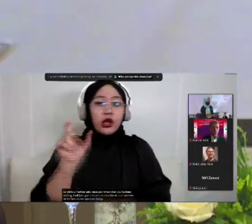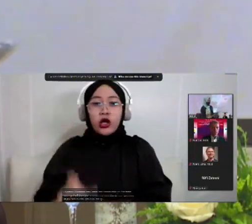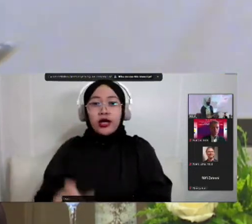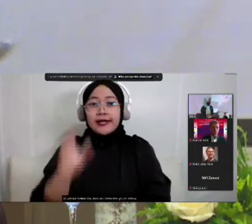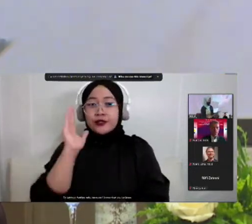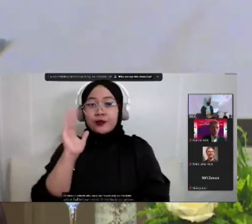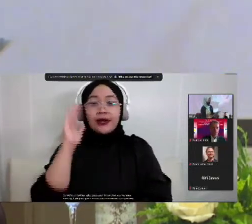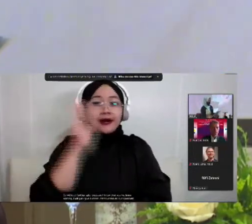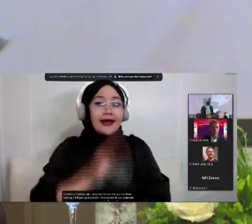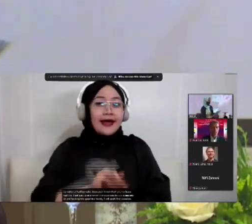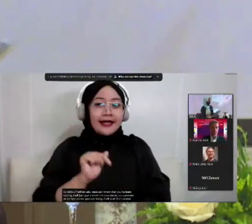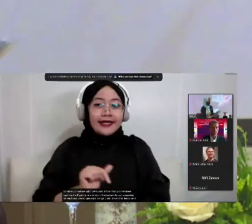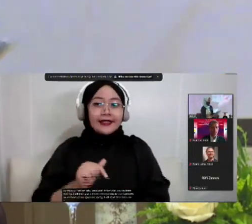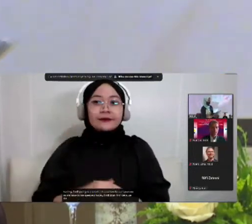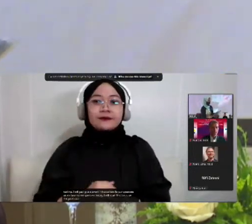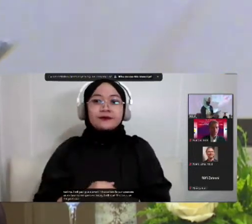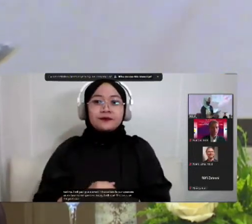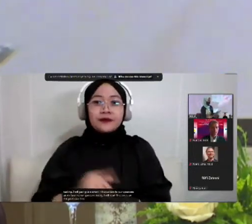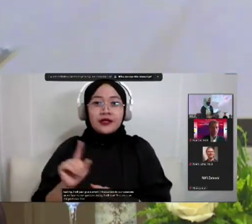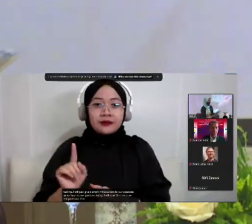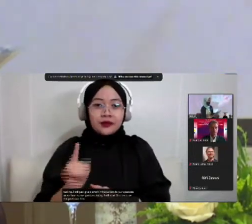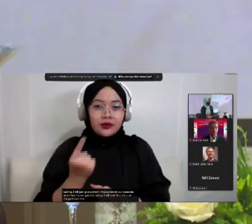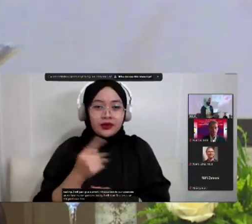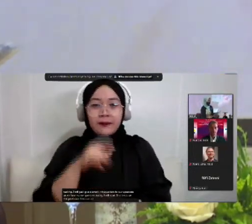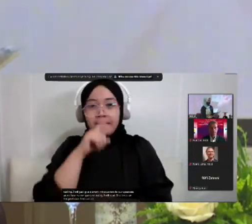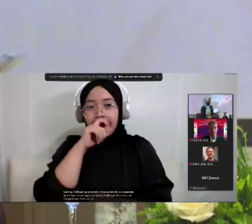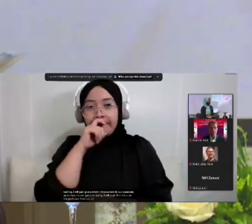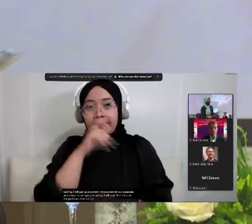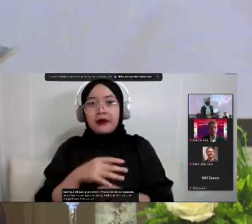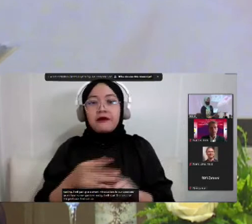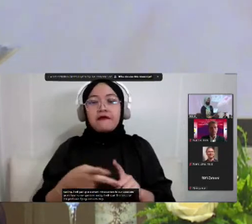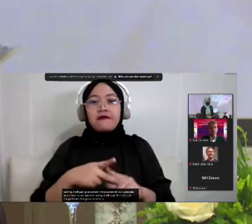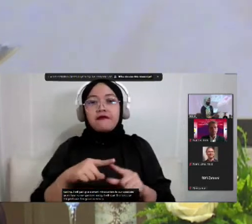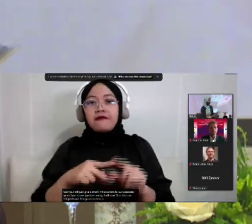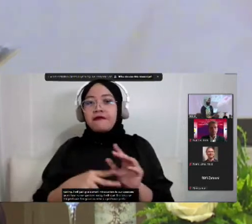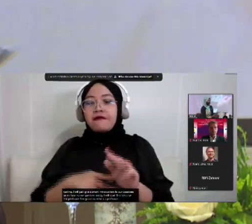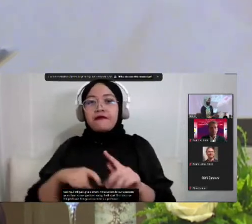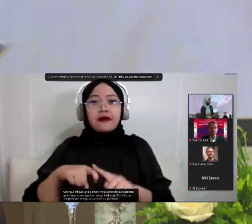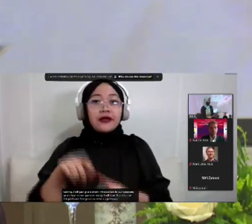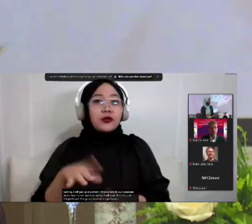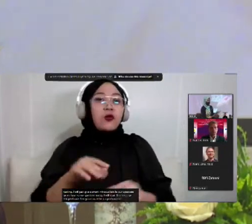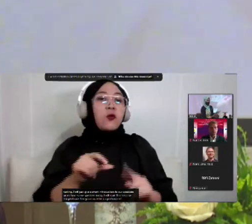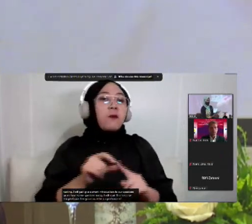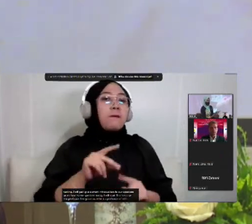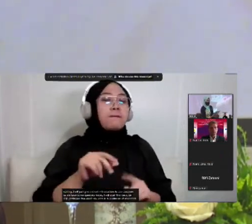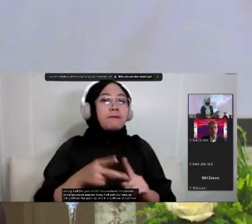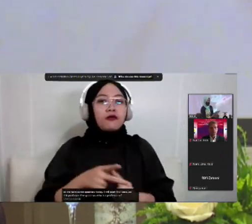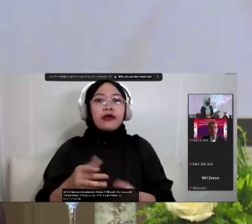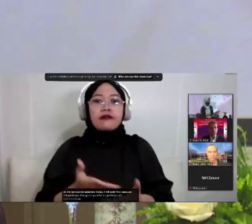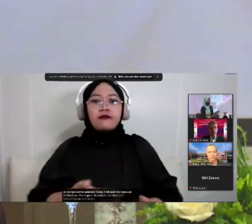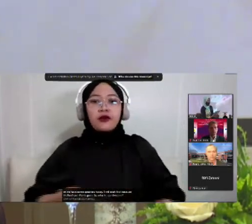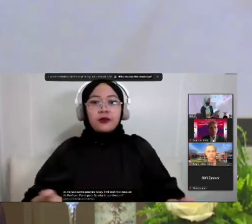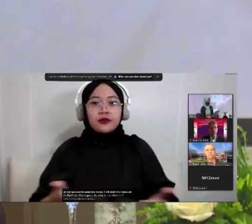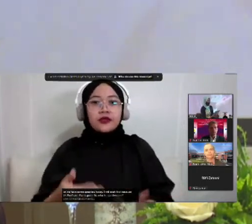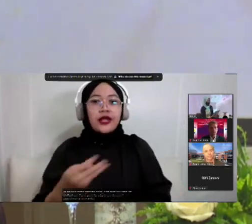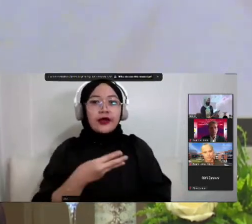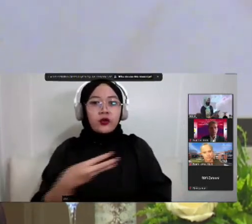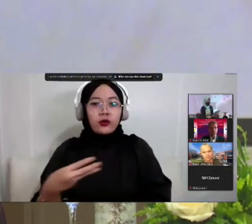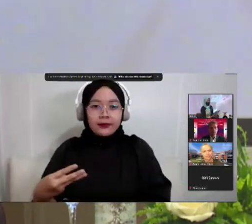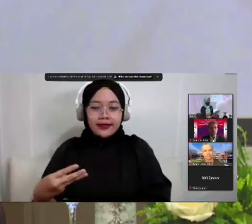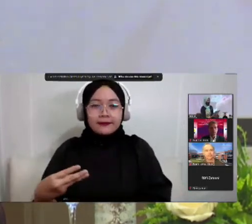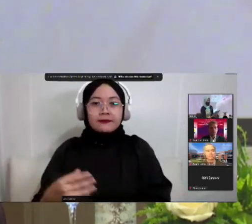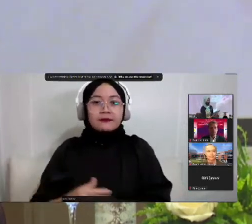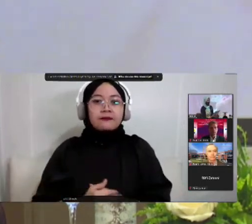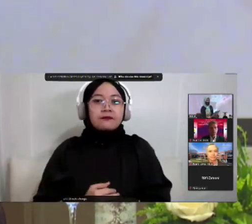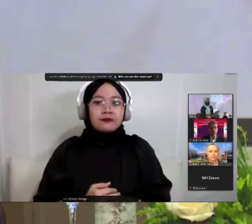first speaker is Professor Frank Giorgio, who is a professor of environmental economics and climate